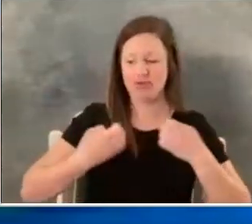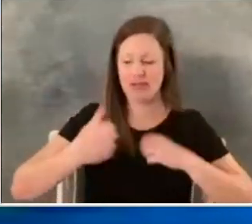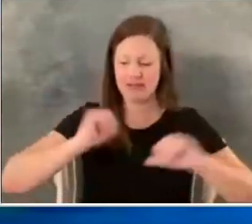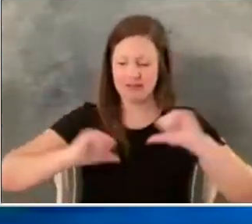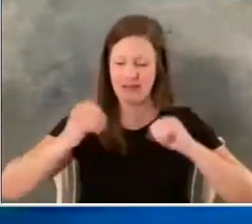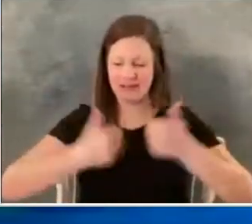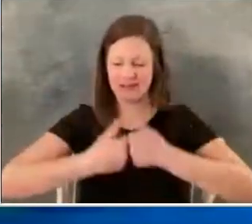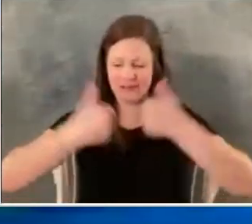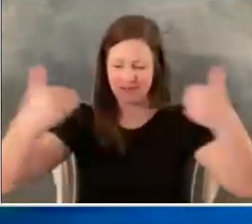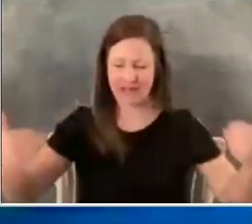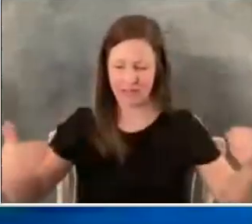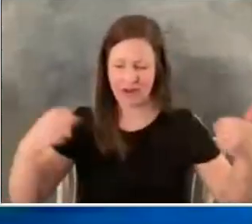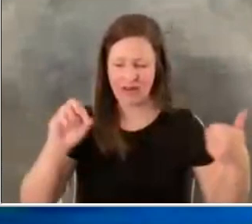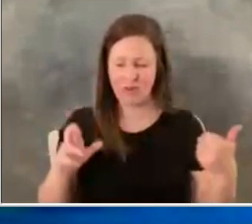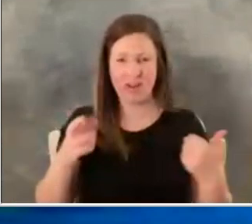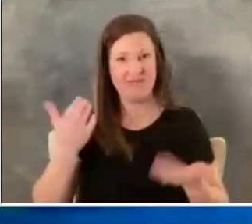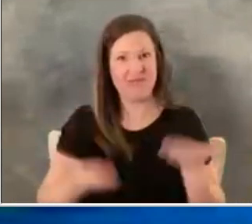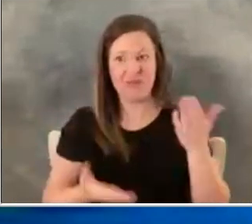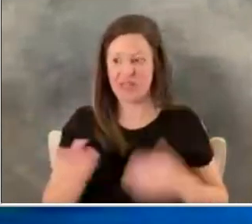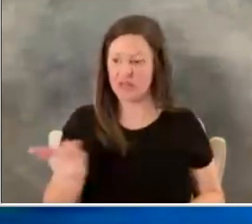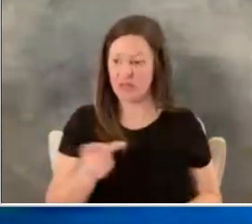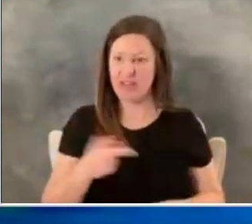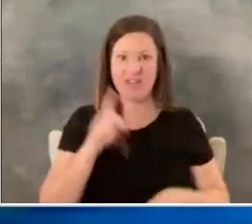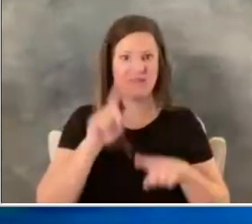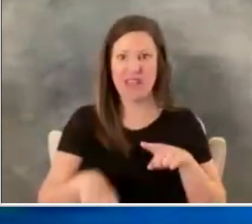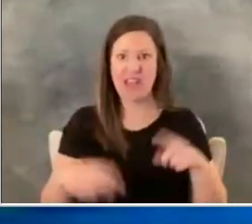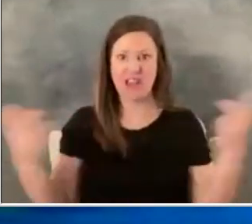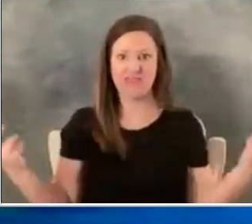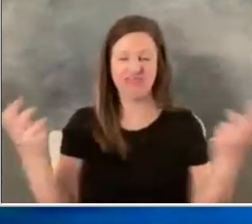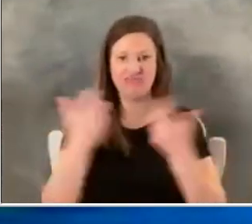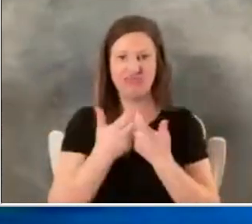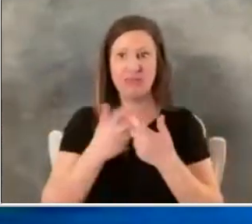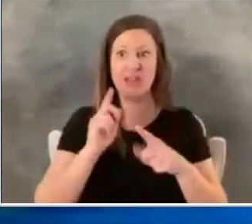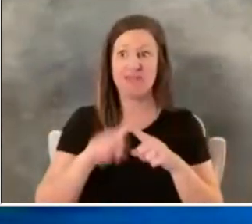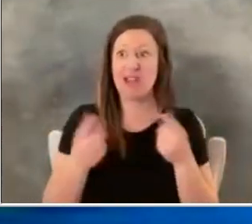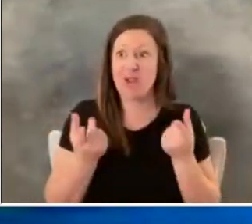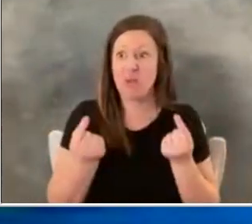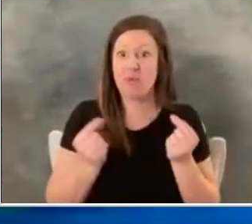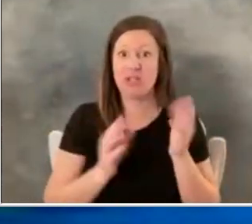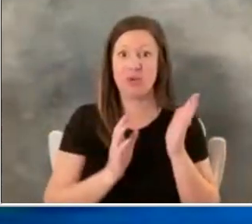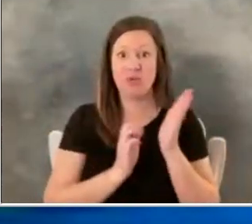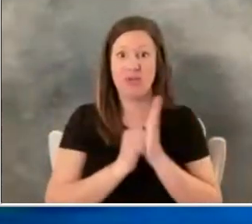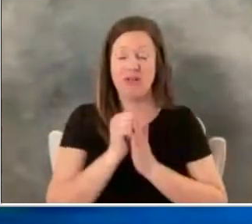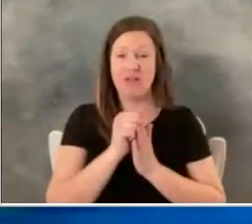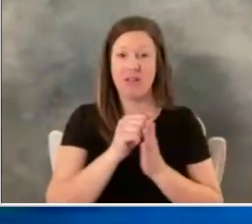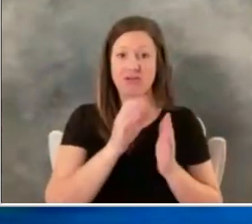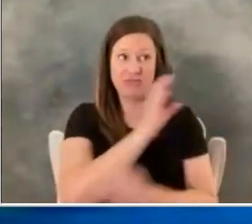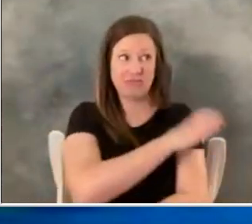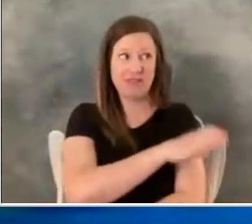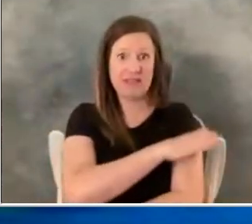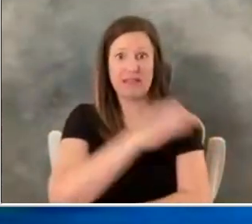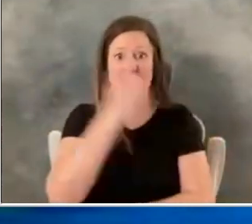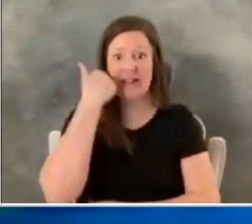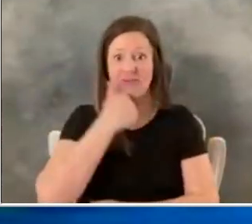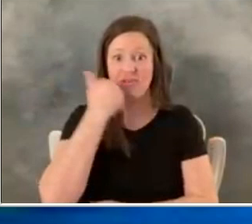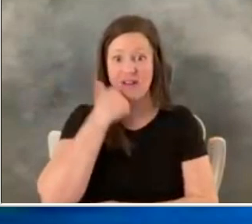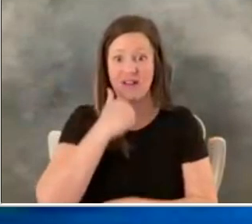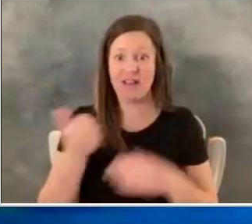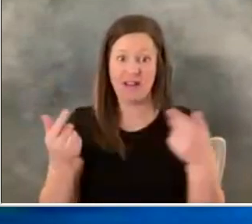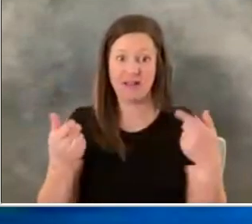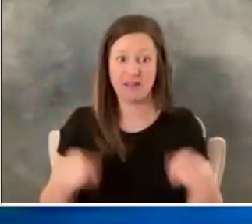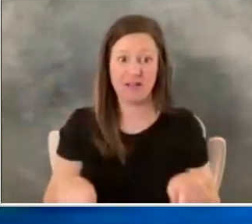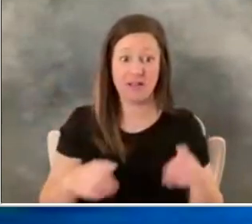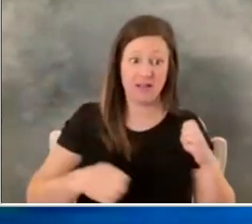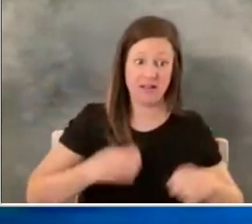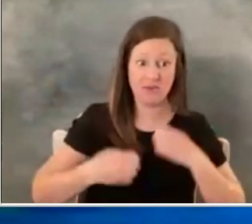or even incompatible. But what we do in the oncology clinic every day is we bring emotion